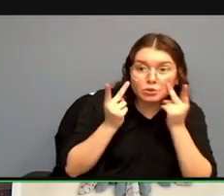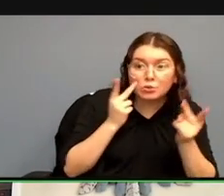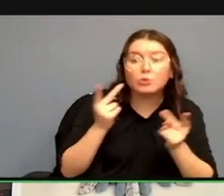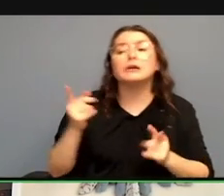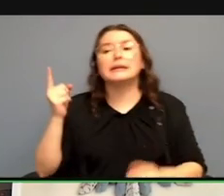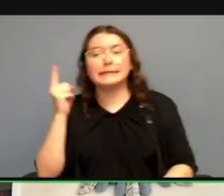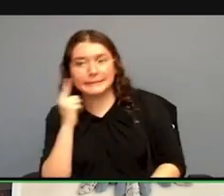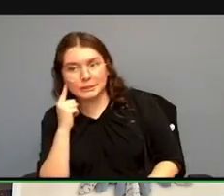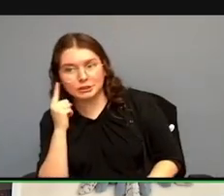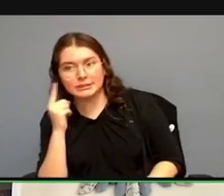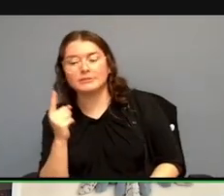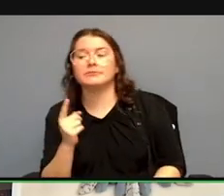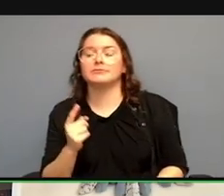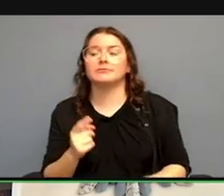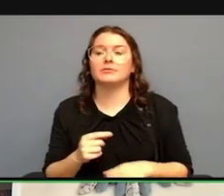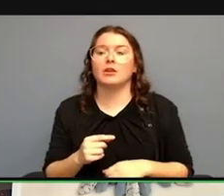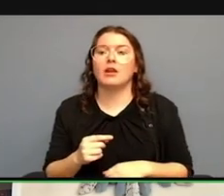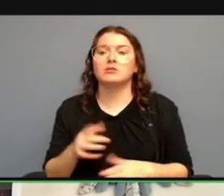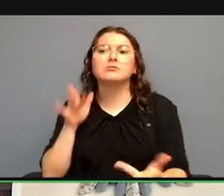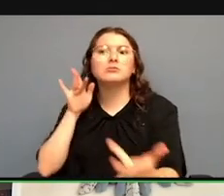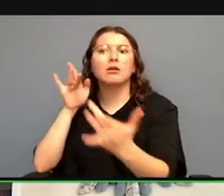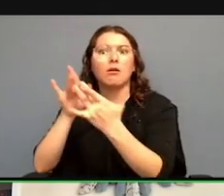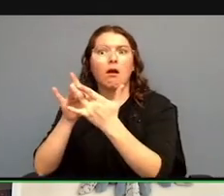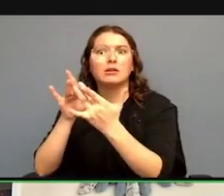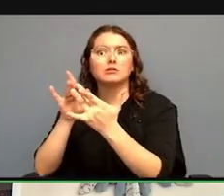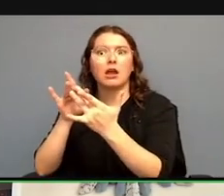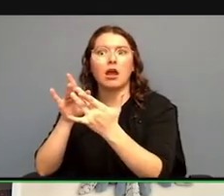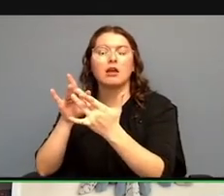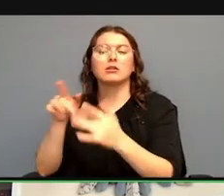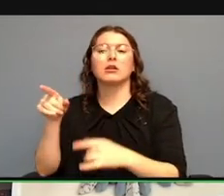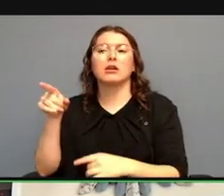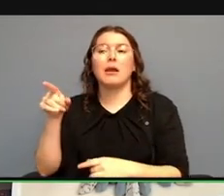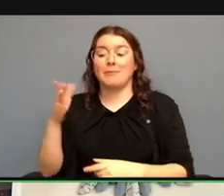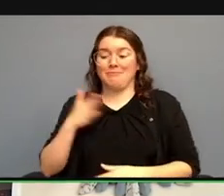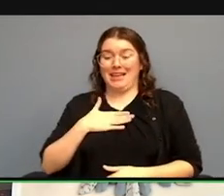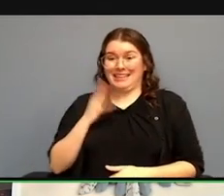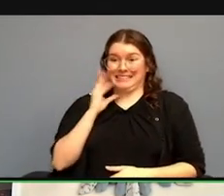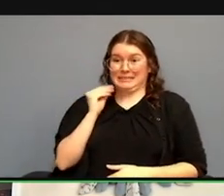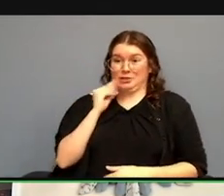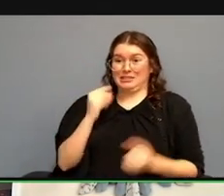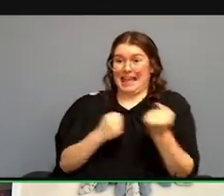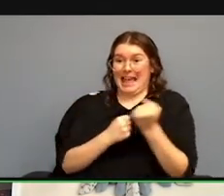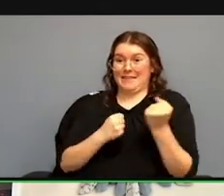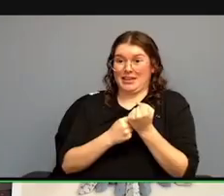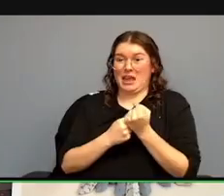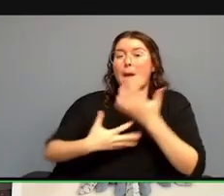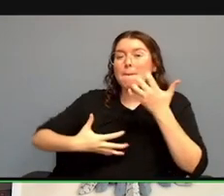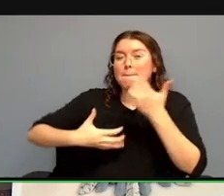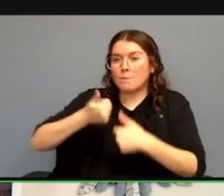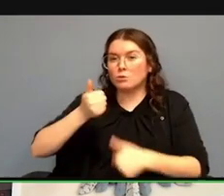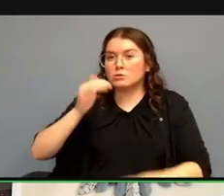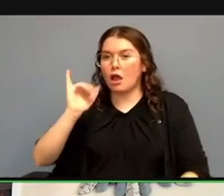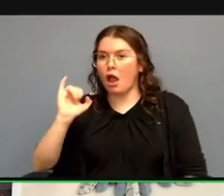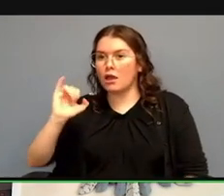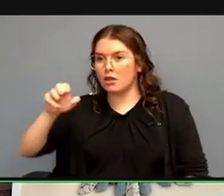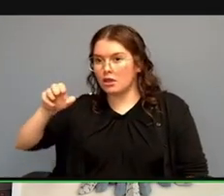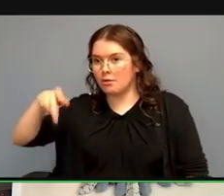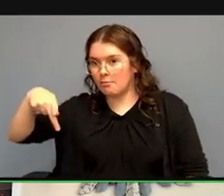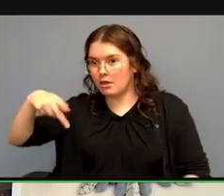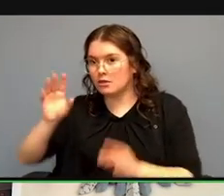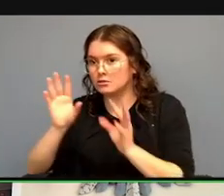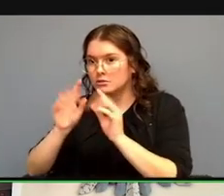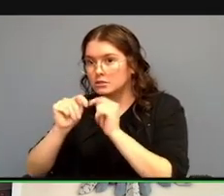deafness, getting in contact with them, because in my experience as an advocate, most IEP teams are very